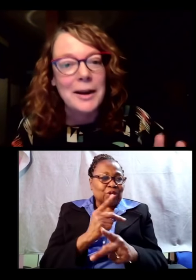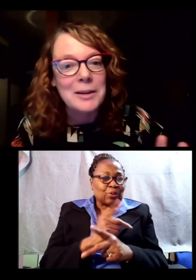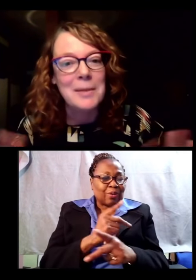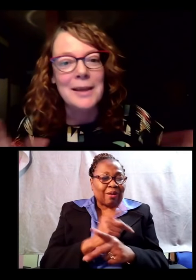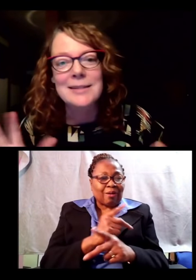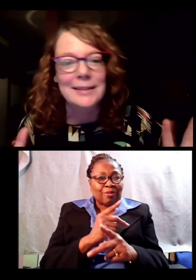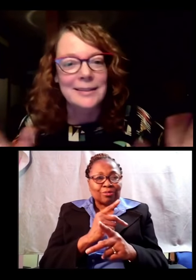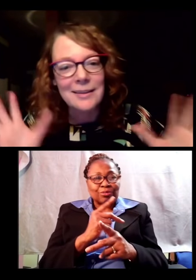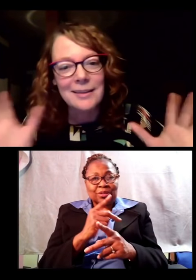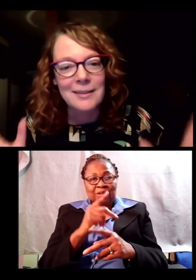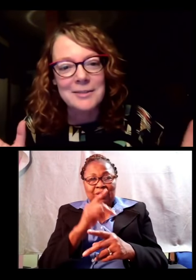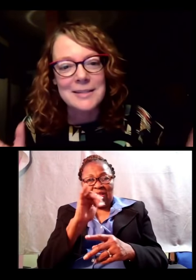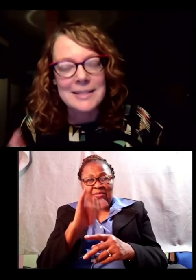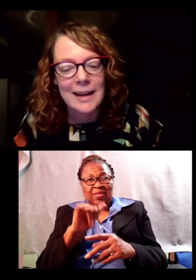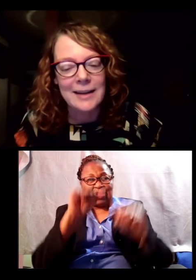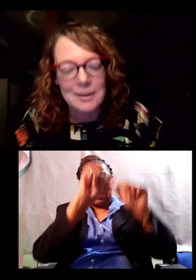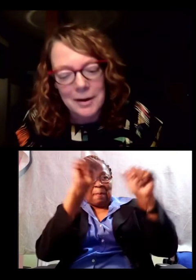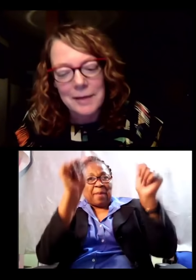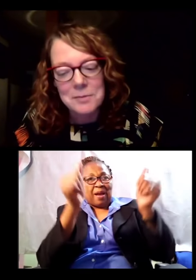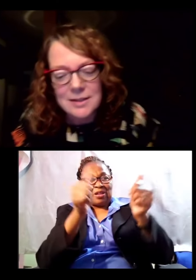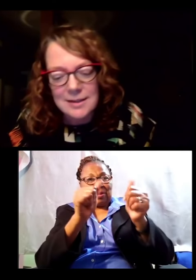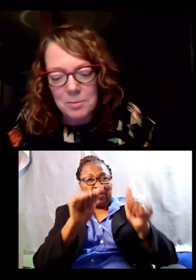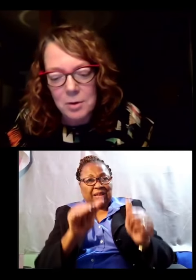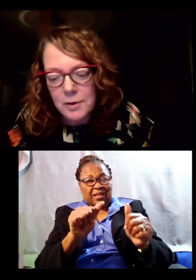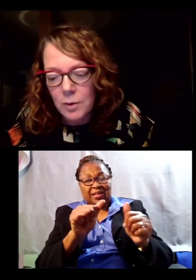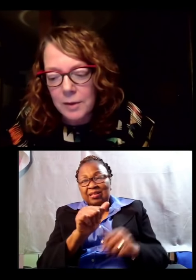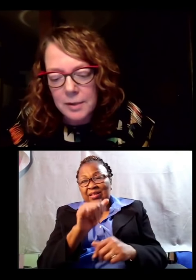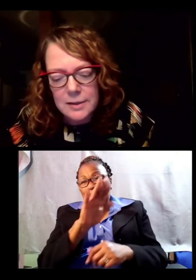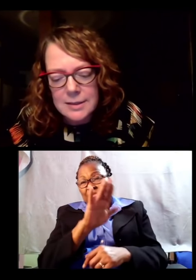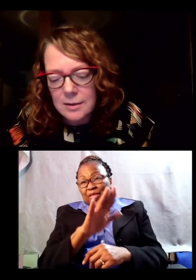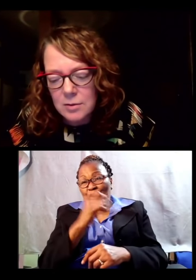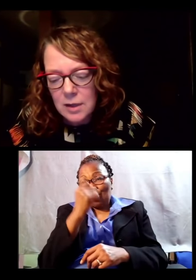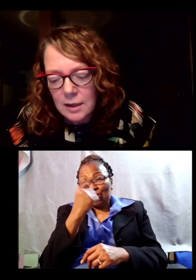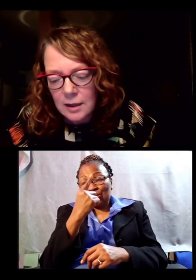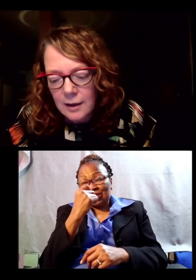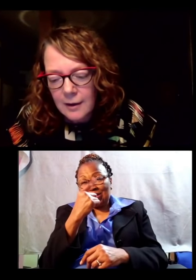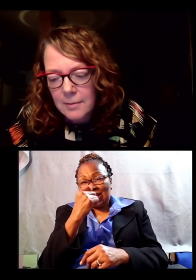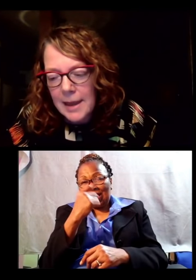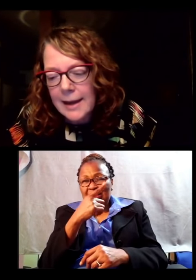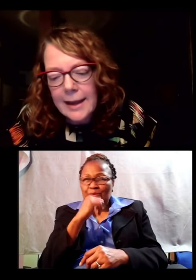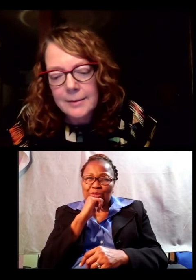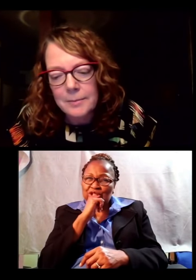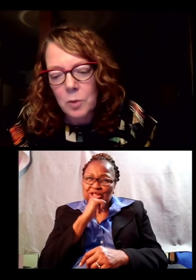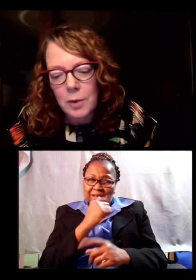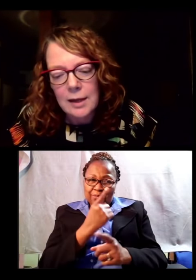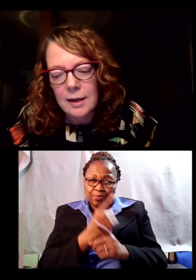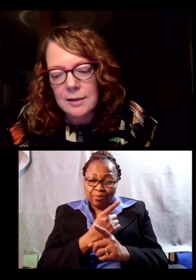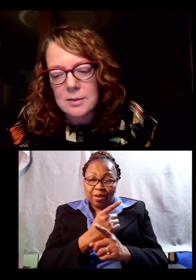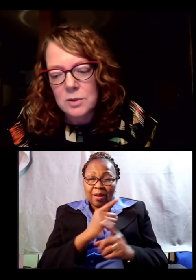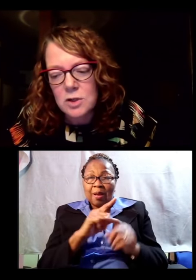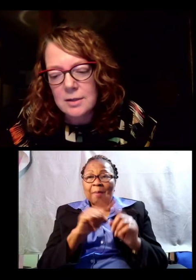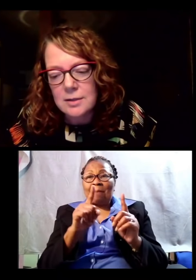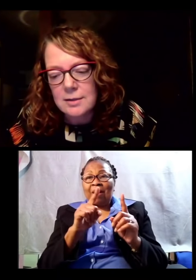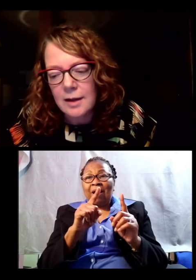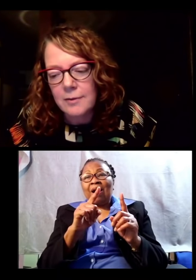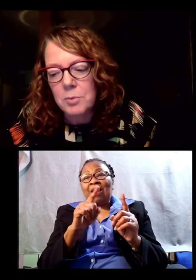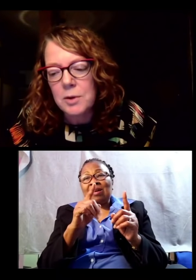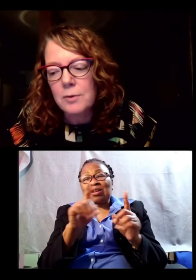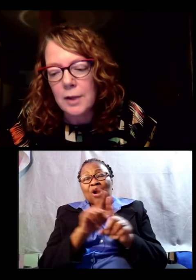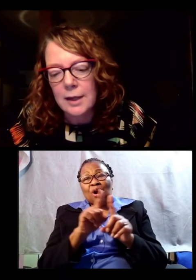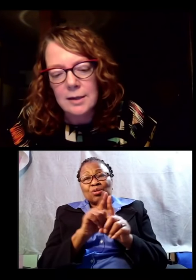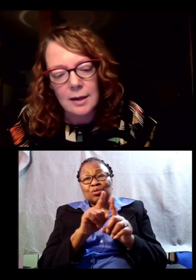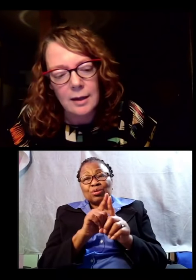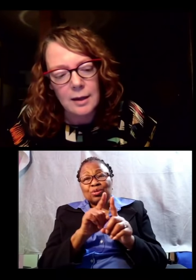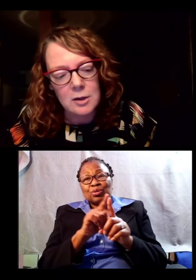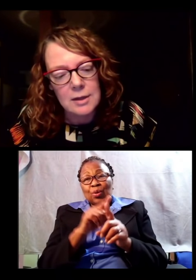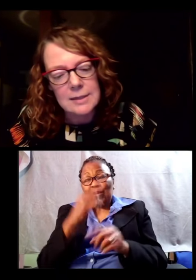this monument and their understanding, right, which is an imperfect one, but also MaddAddam, the way it ends, which it's kind of a